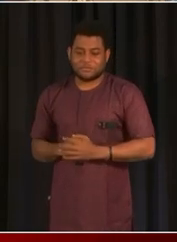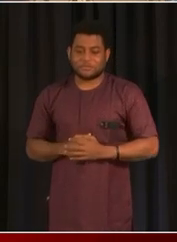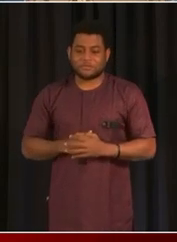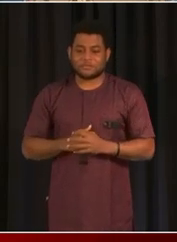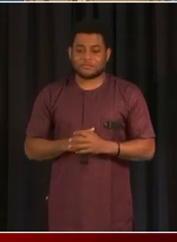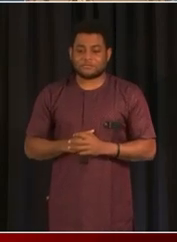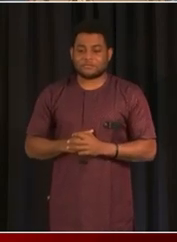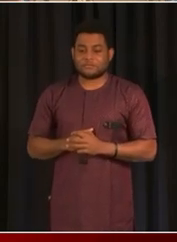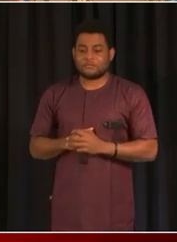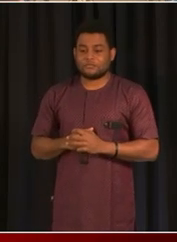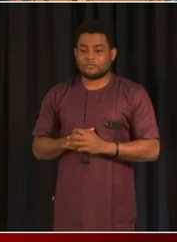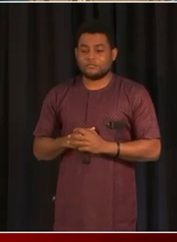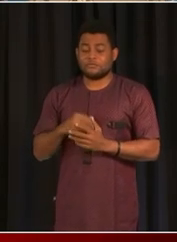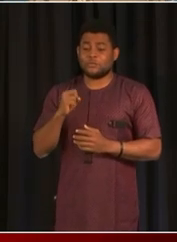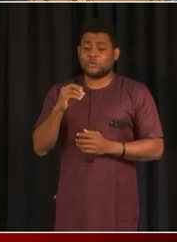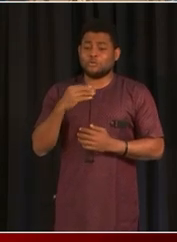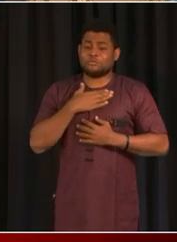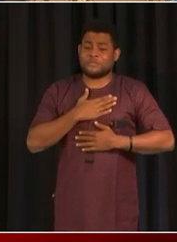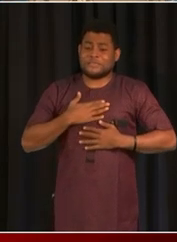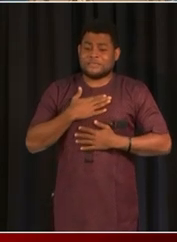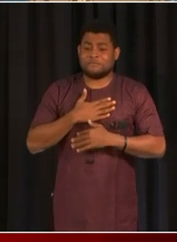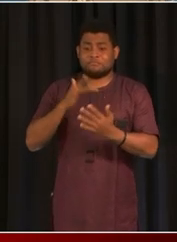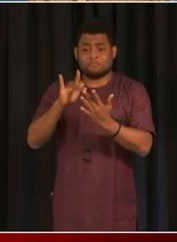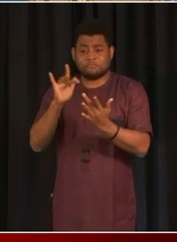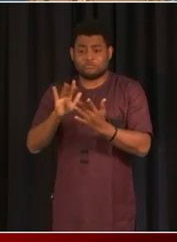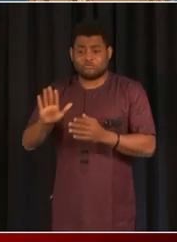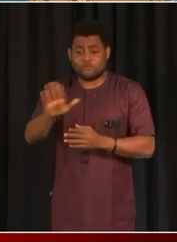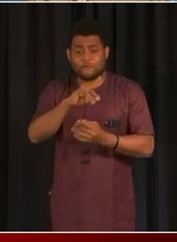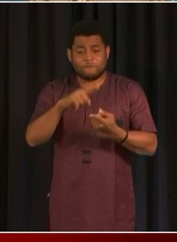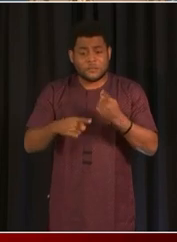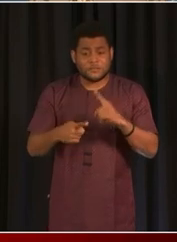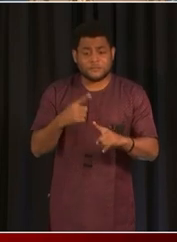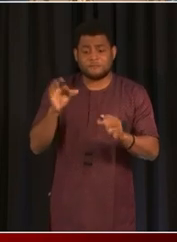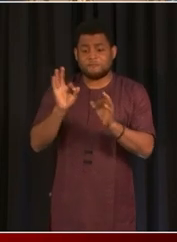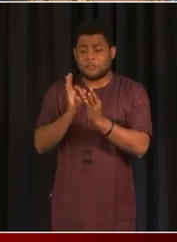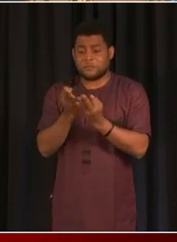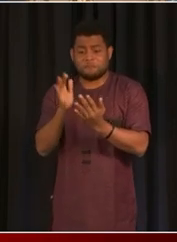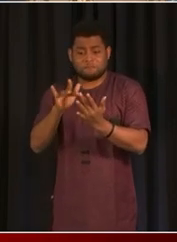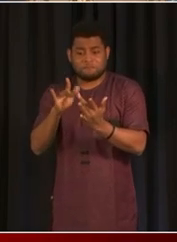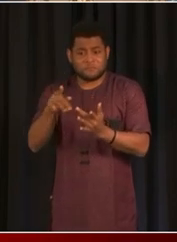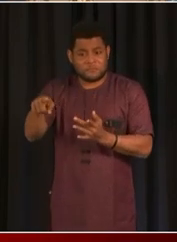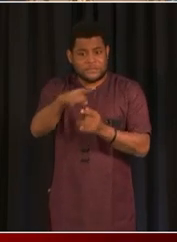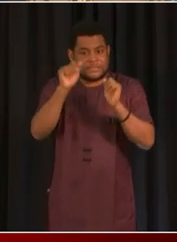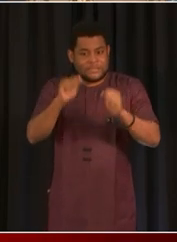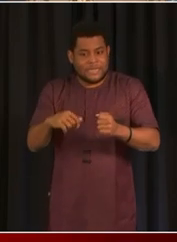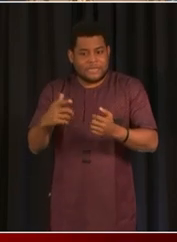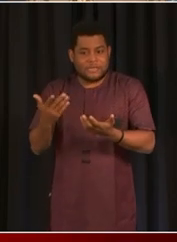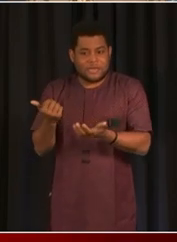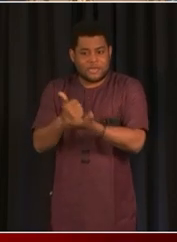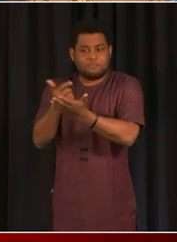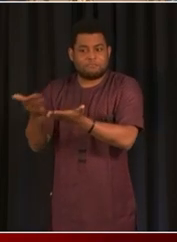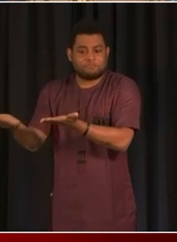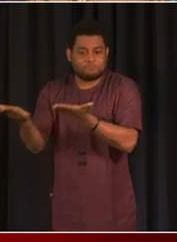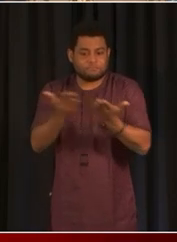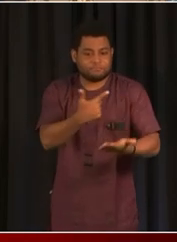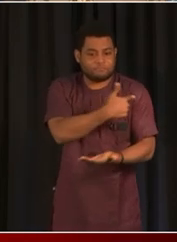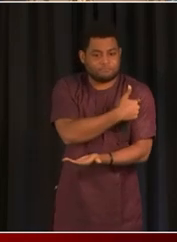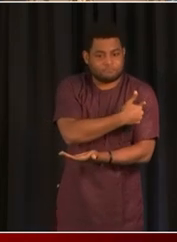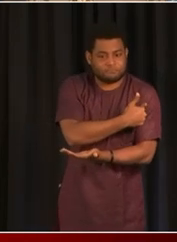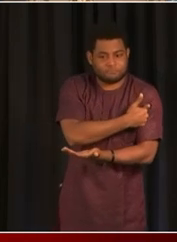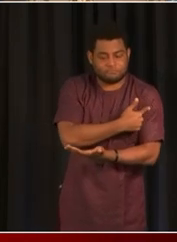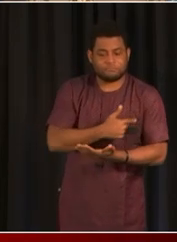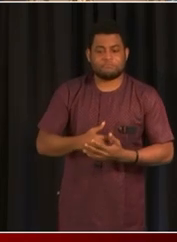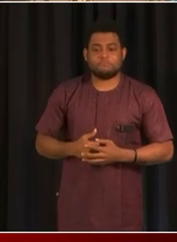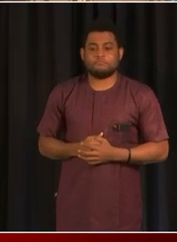So please reach out to your family and friends. You too could be a vaccine buddy by helping people get to one